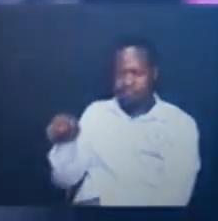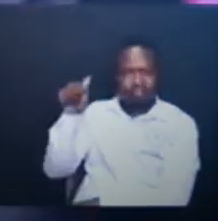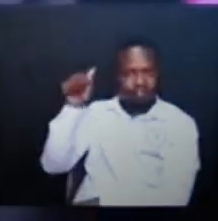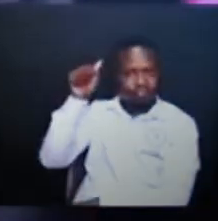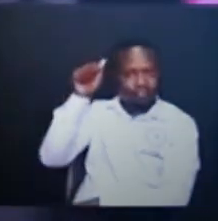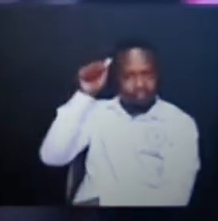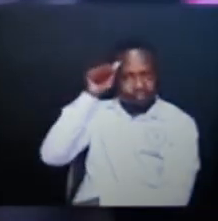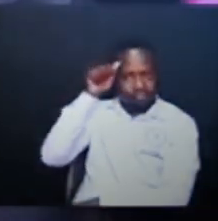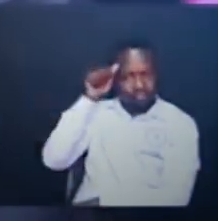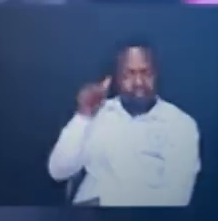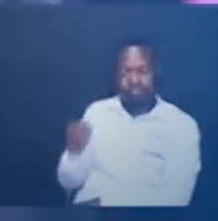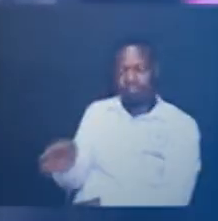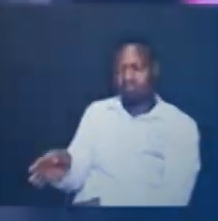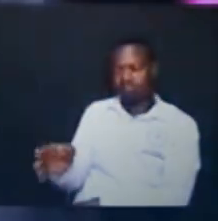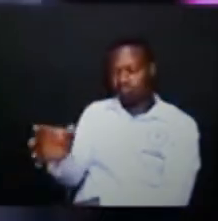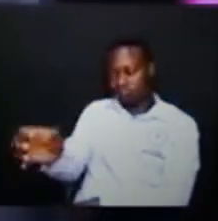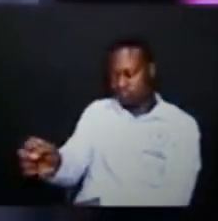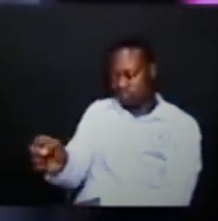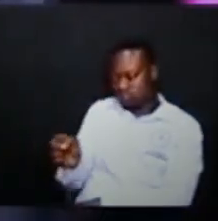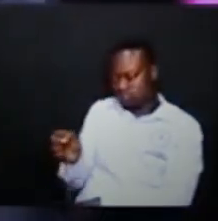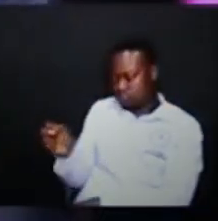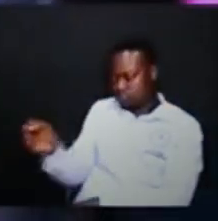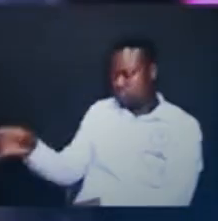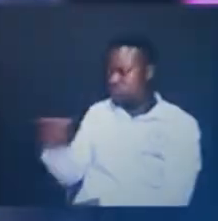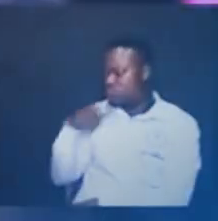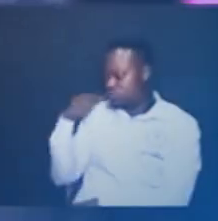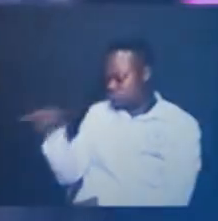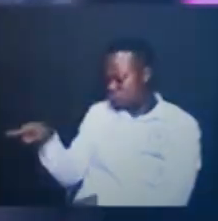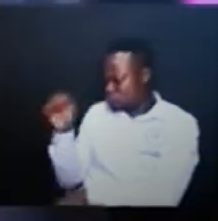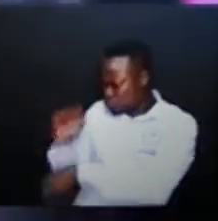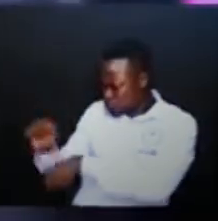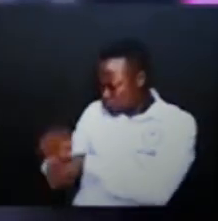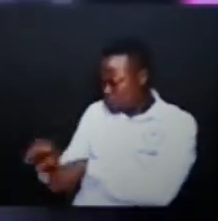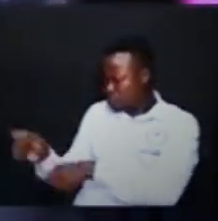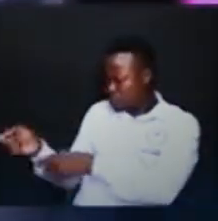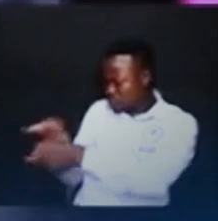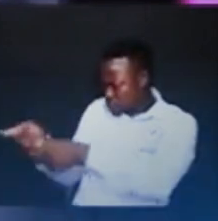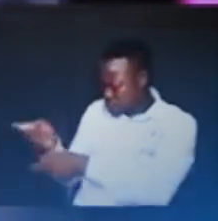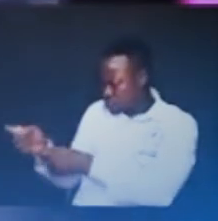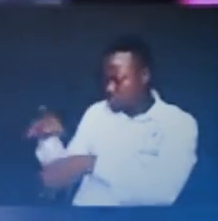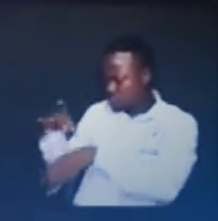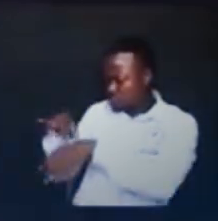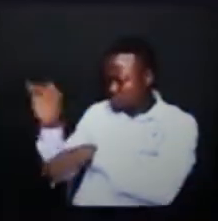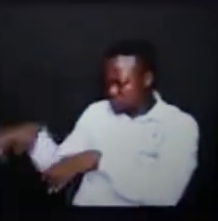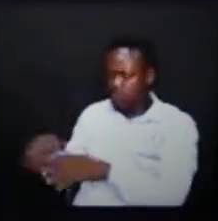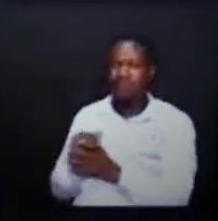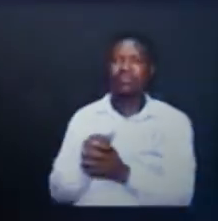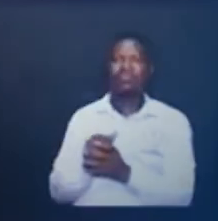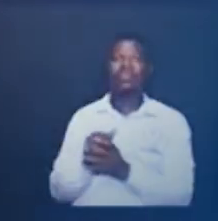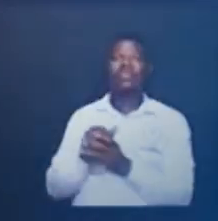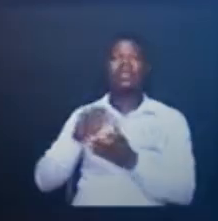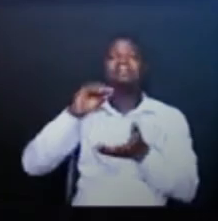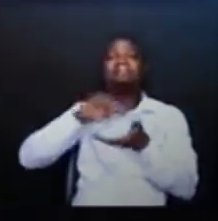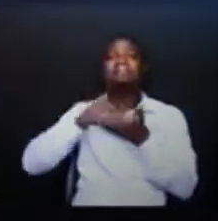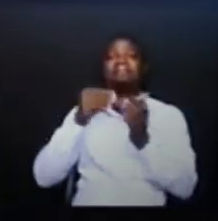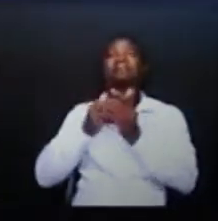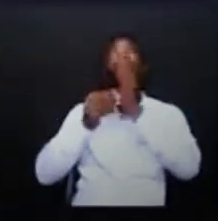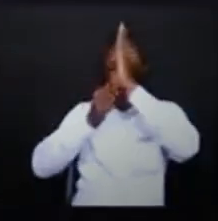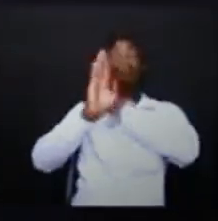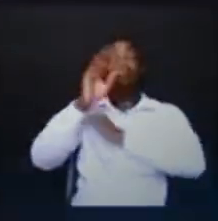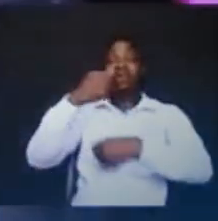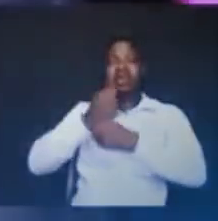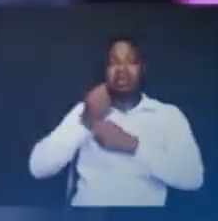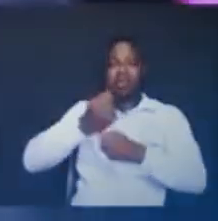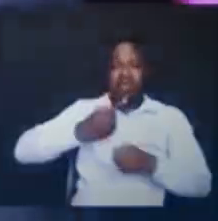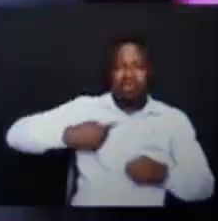de onipa no kotena edin tru onum se onno na onwe ho. Now so God has made us managers of his